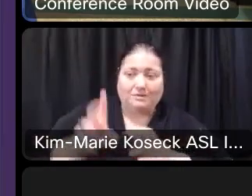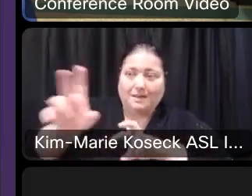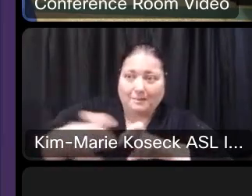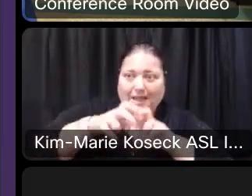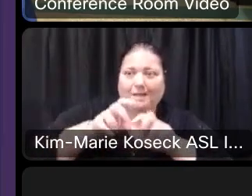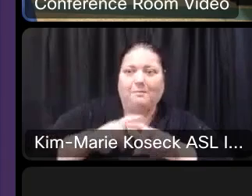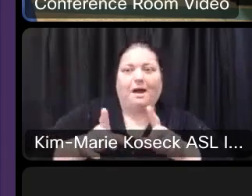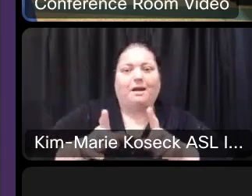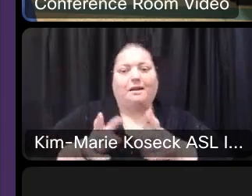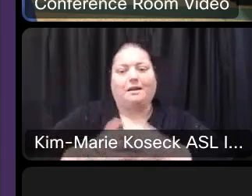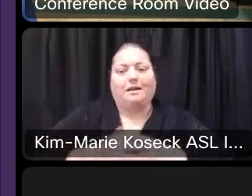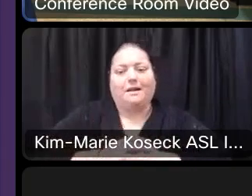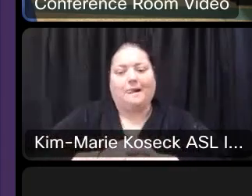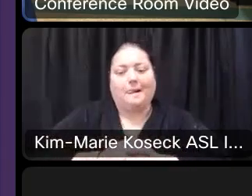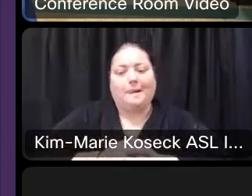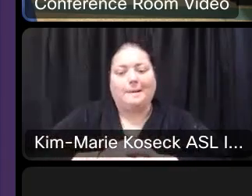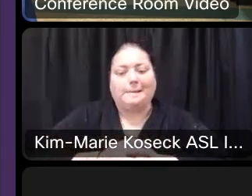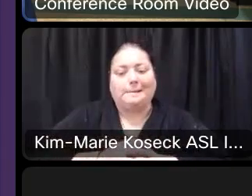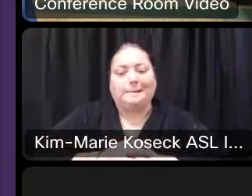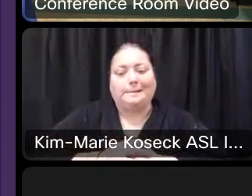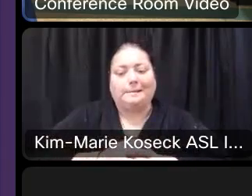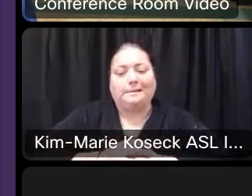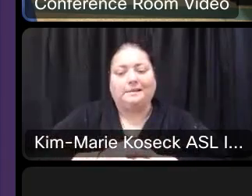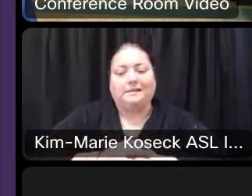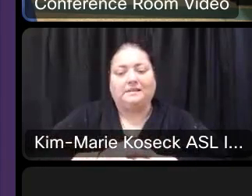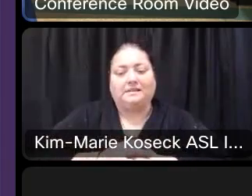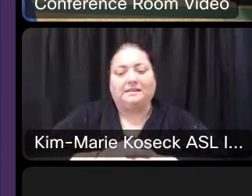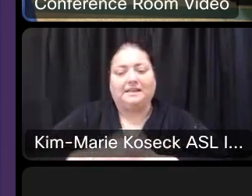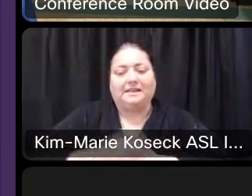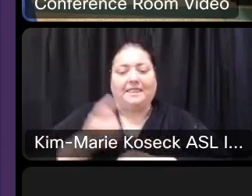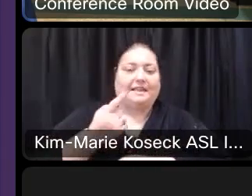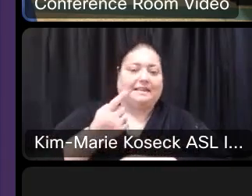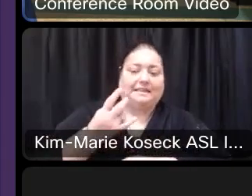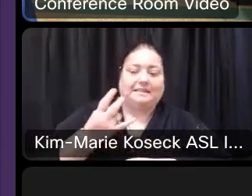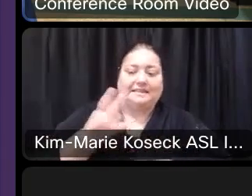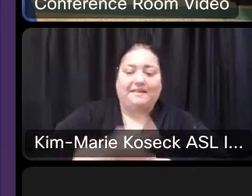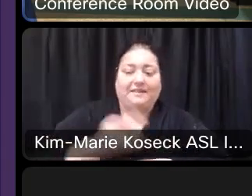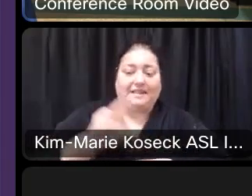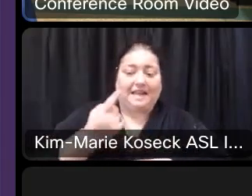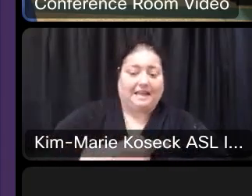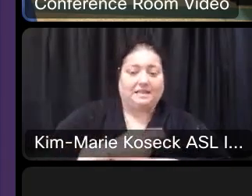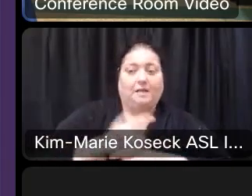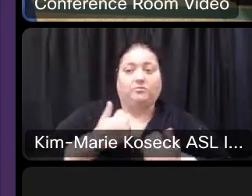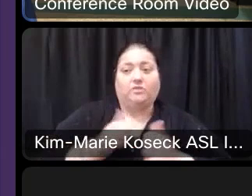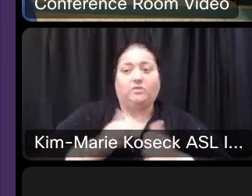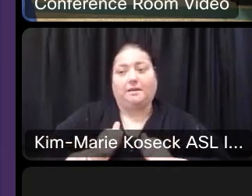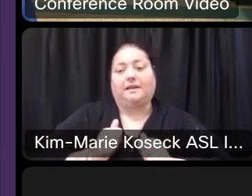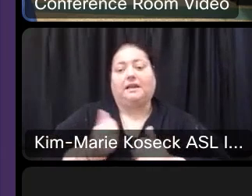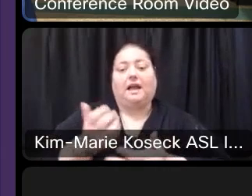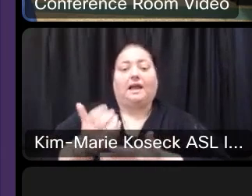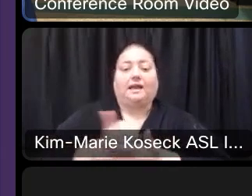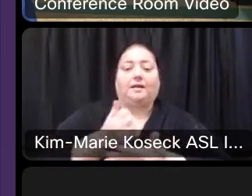it's been we're like in the 7th day of the new year, and I'm still having trouble getting my housing subsidy, and